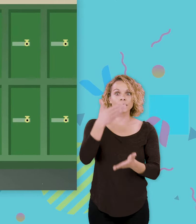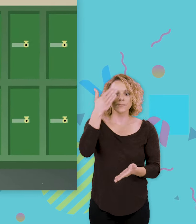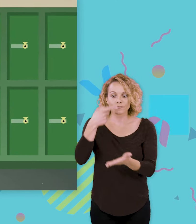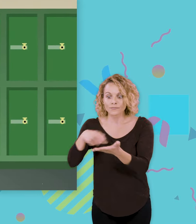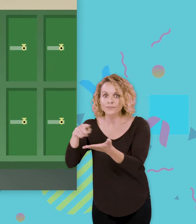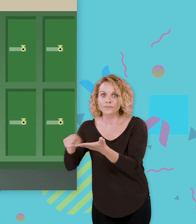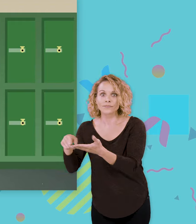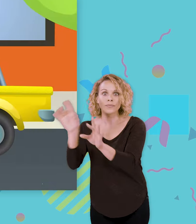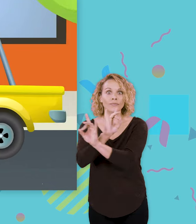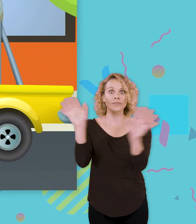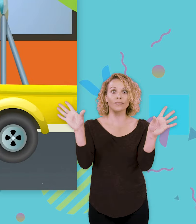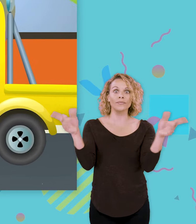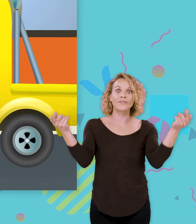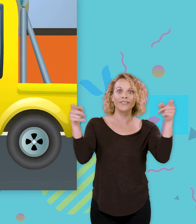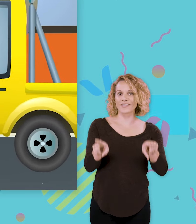to help them sniff out